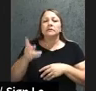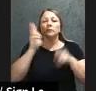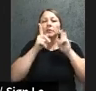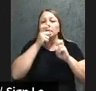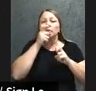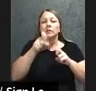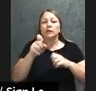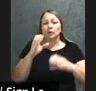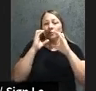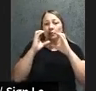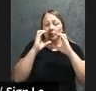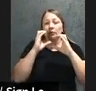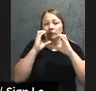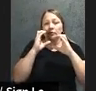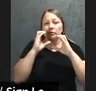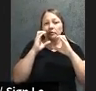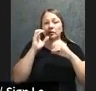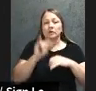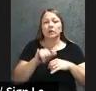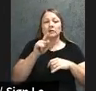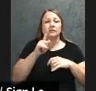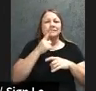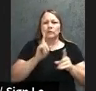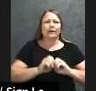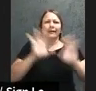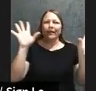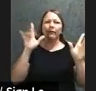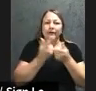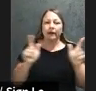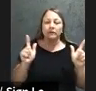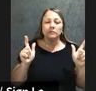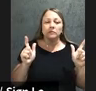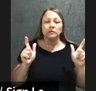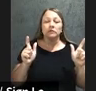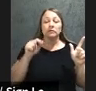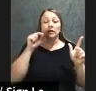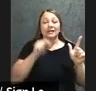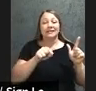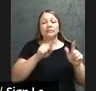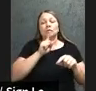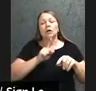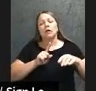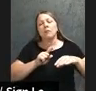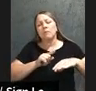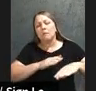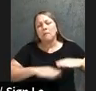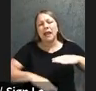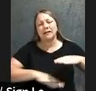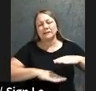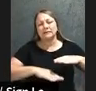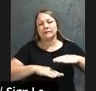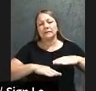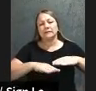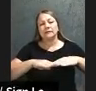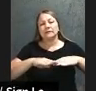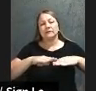and developmental disabilities that are in plain language. So this part of the site has some very basic information that might be